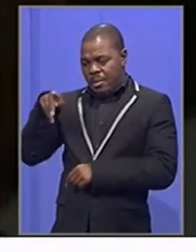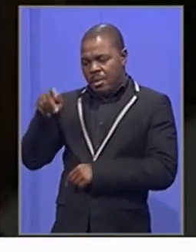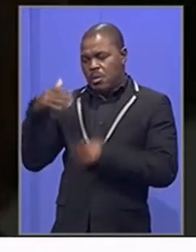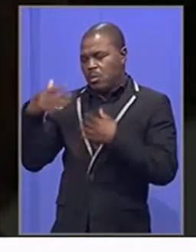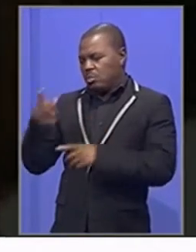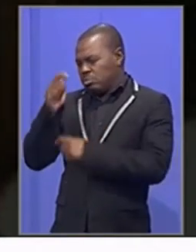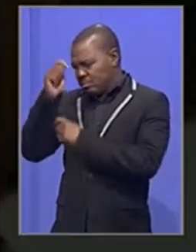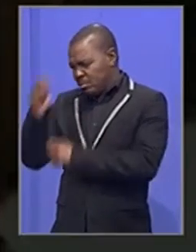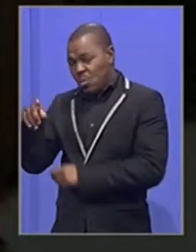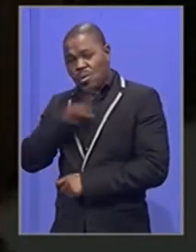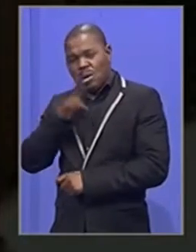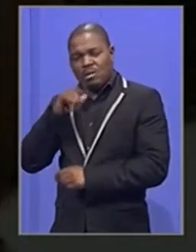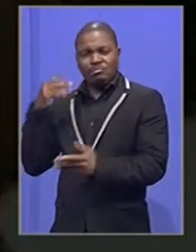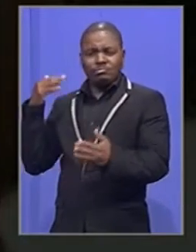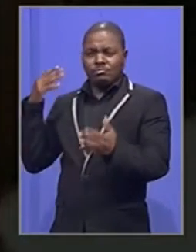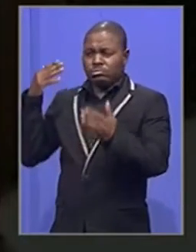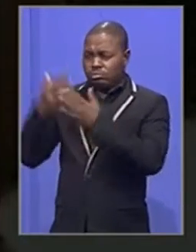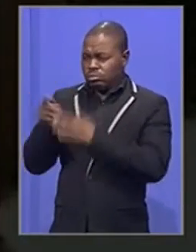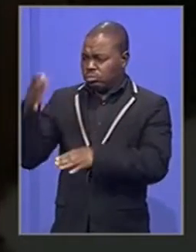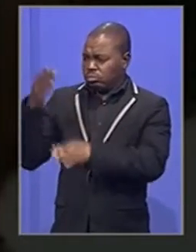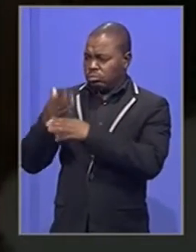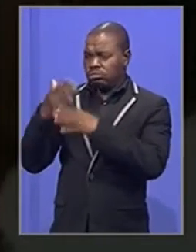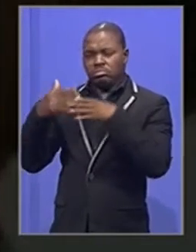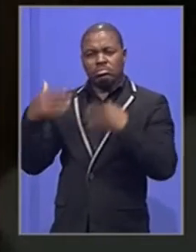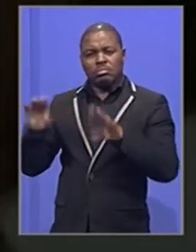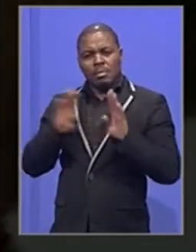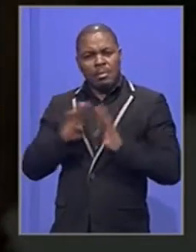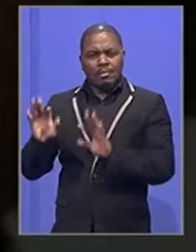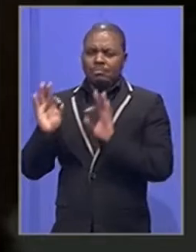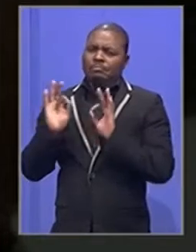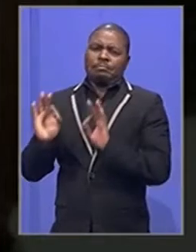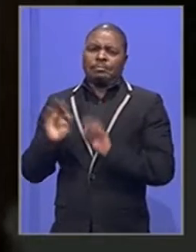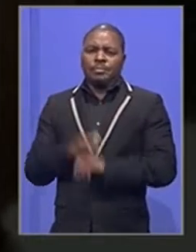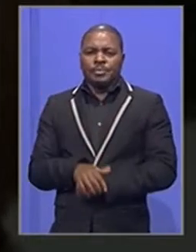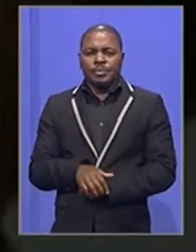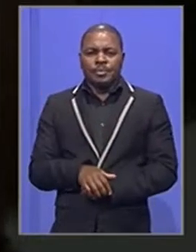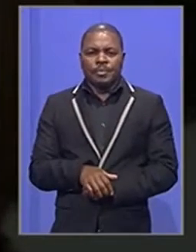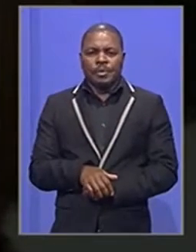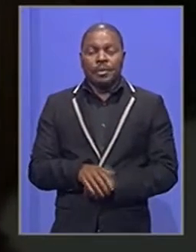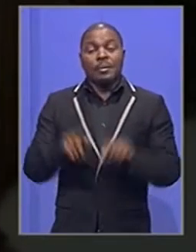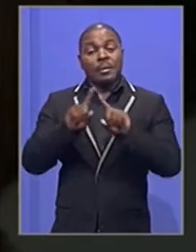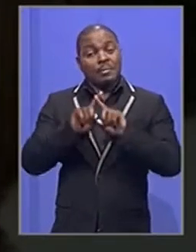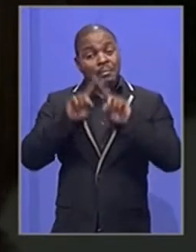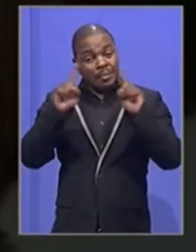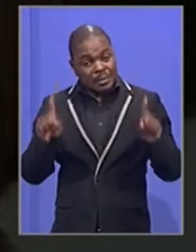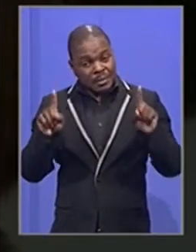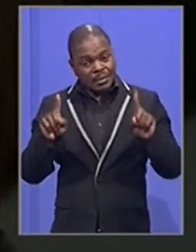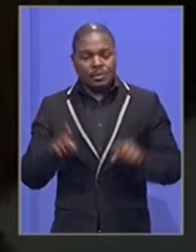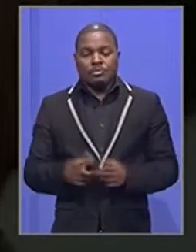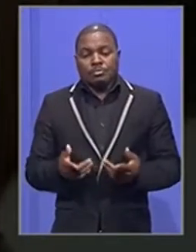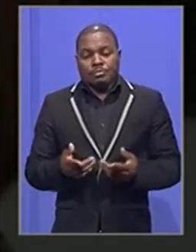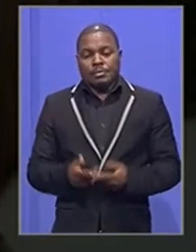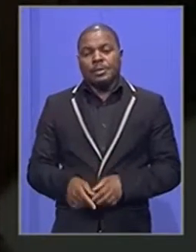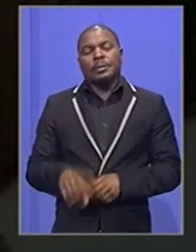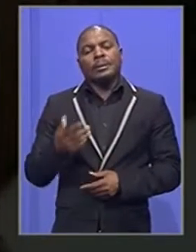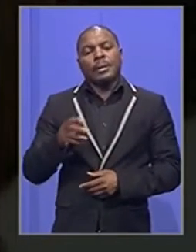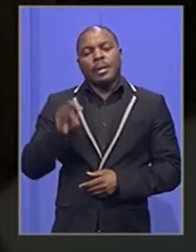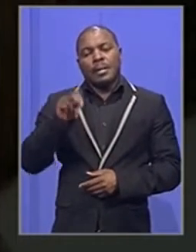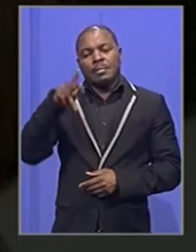throughout his career as a prosecutor he has carried himself with integrity. However, we will allow the Director of